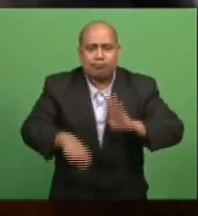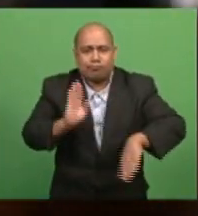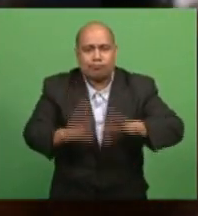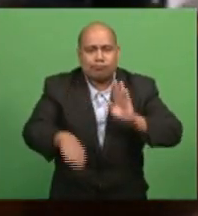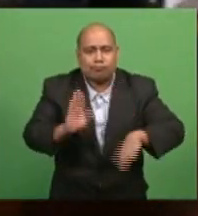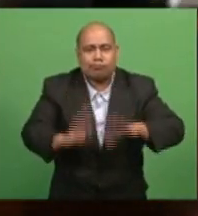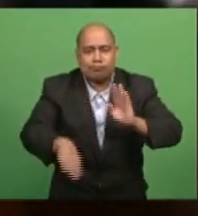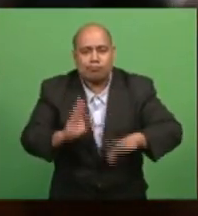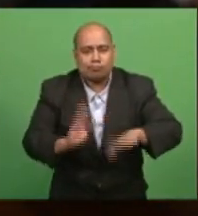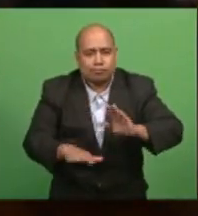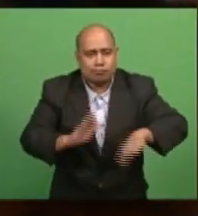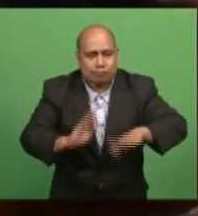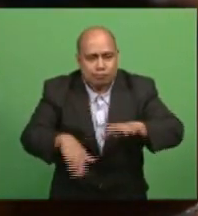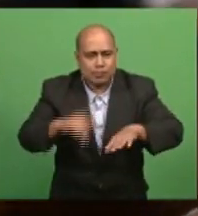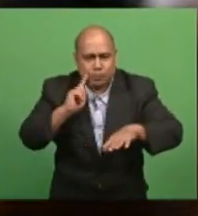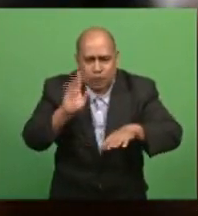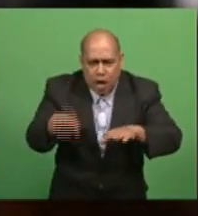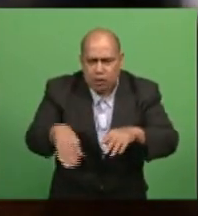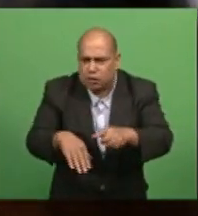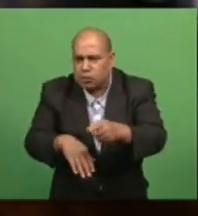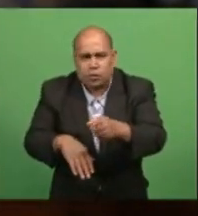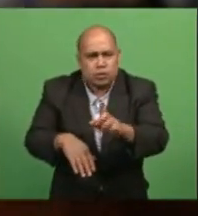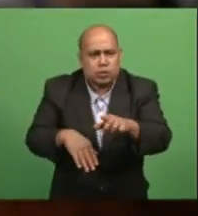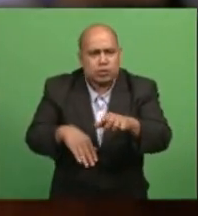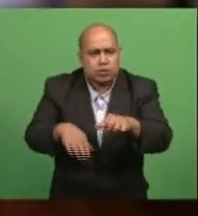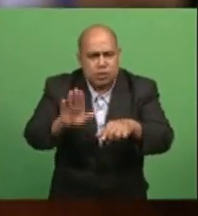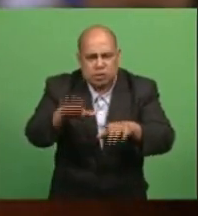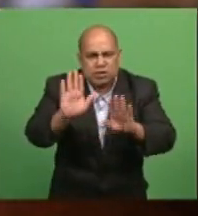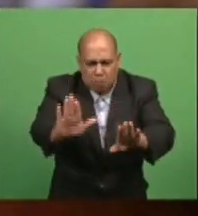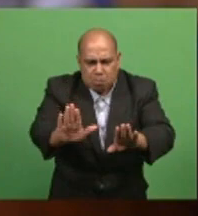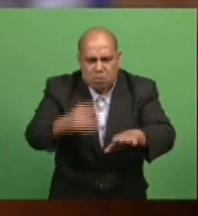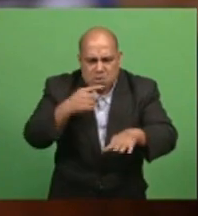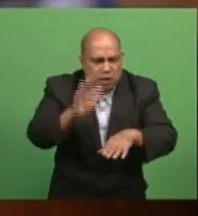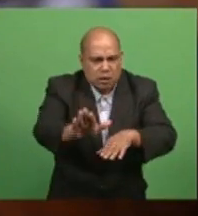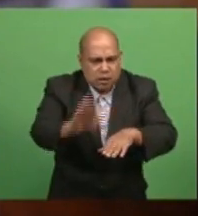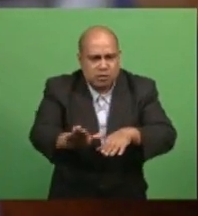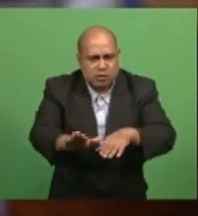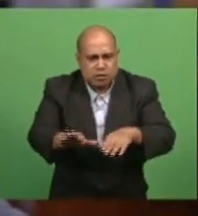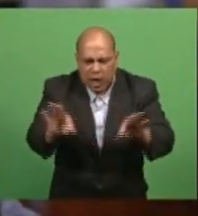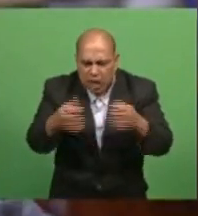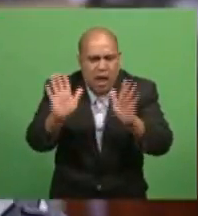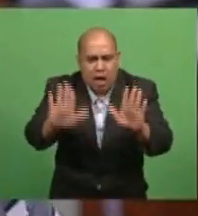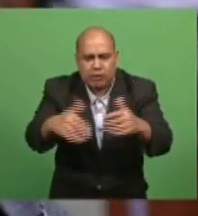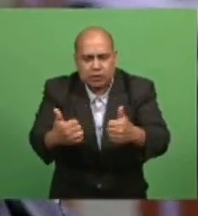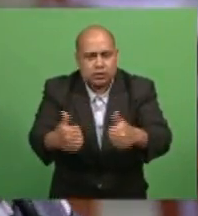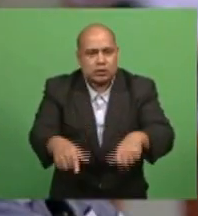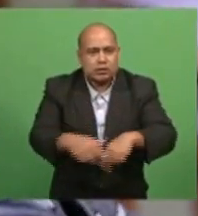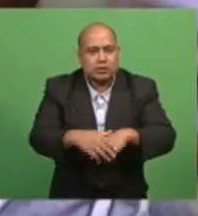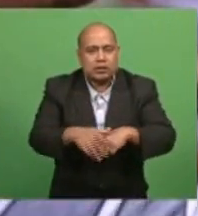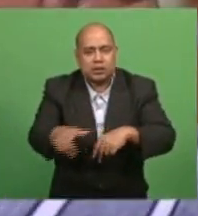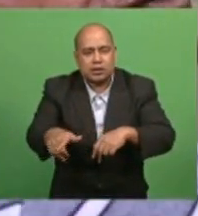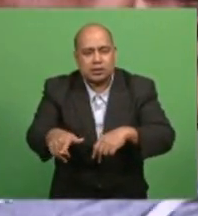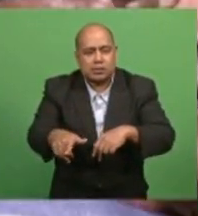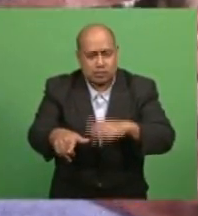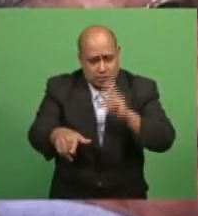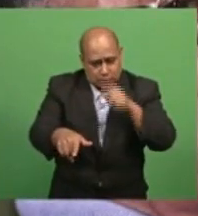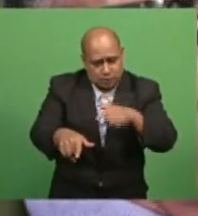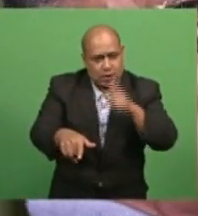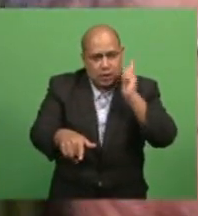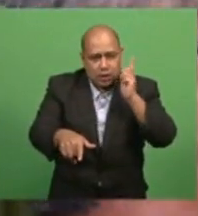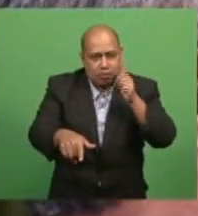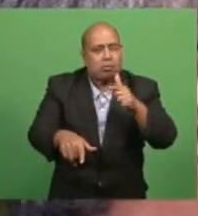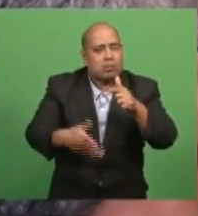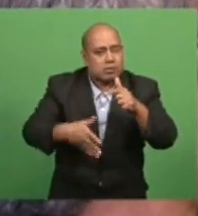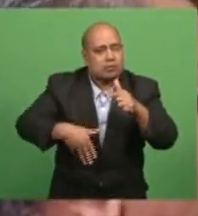me and I said, stop and start singing again. And he said, okay, I see that you're interested in singing, so you sing a